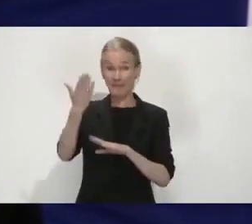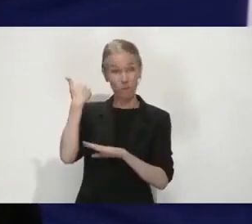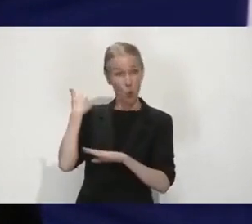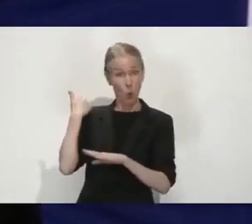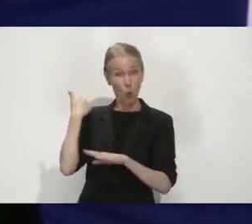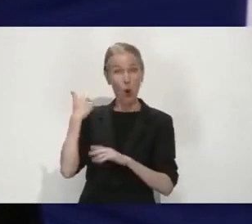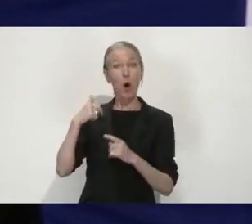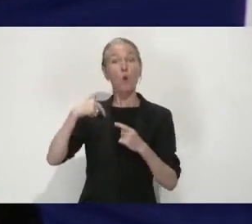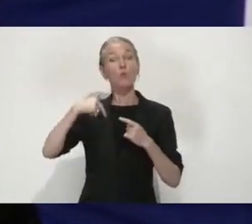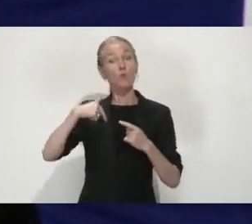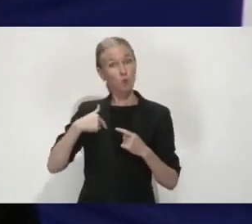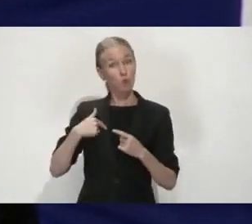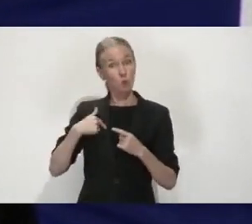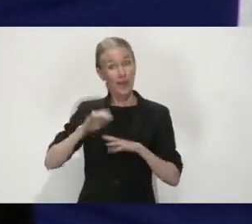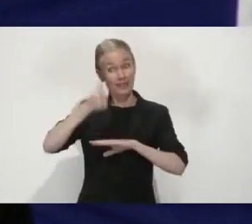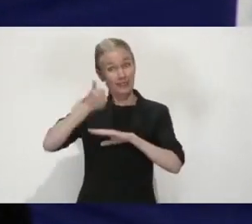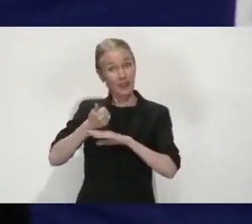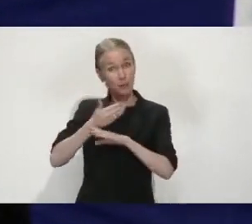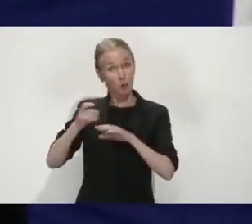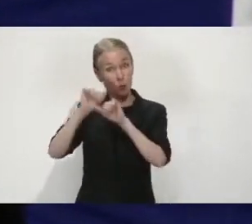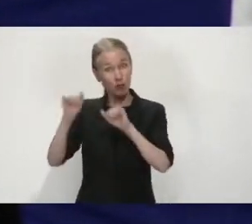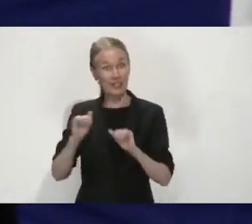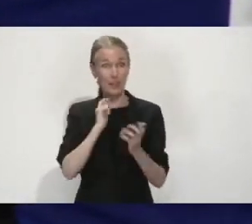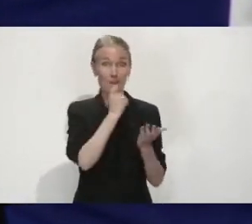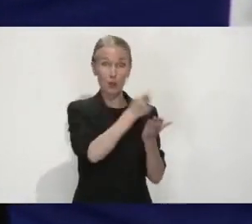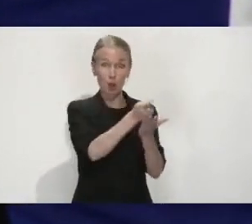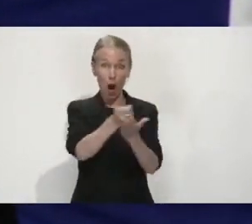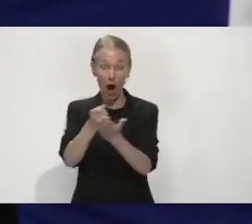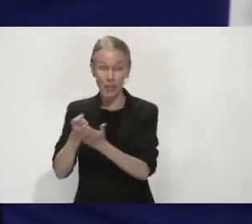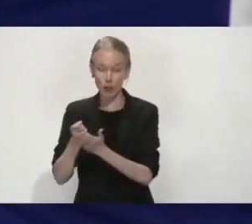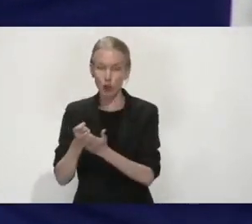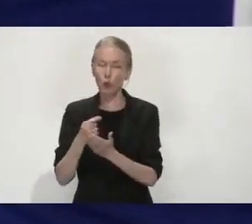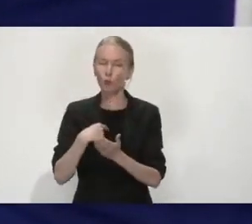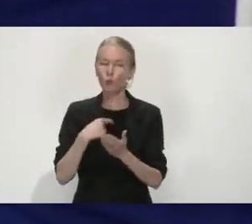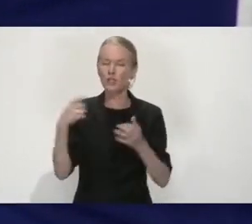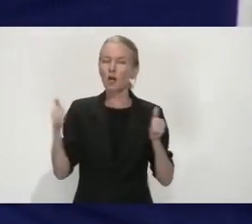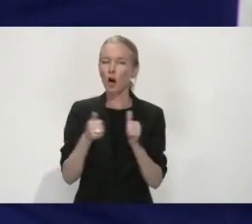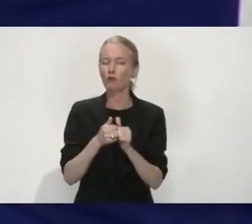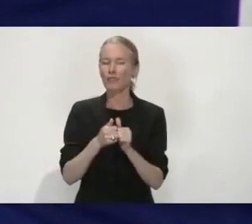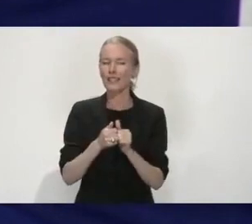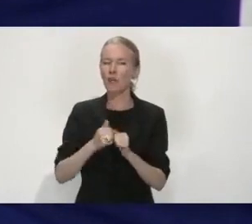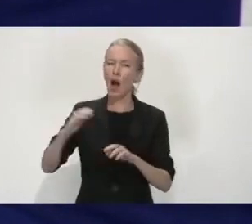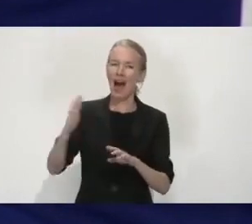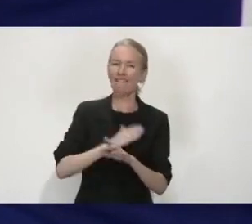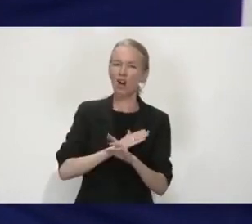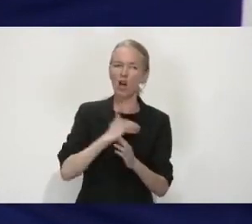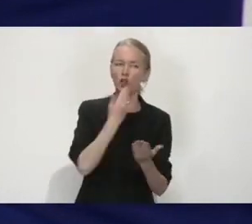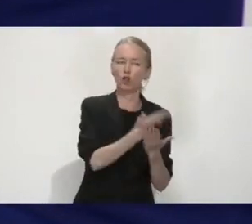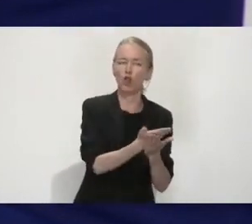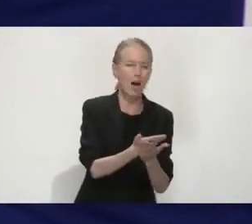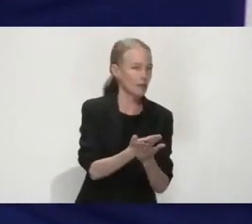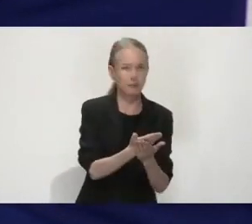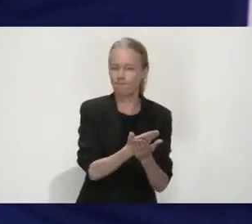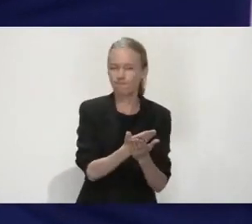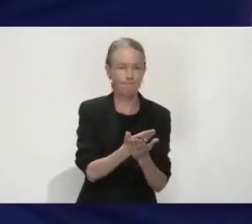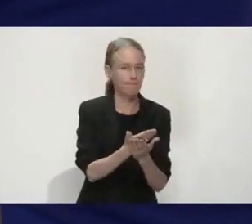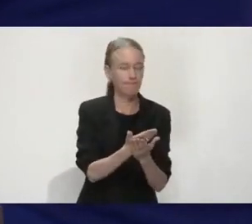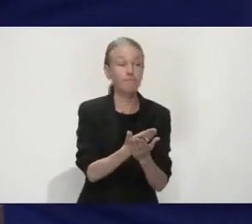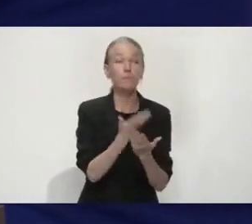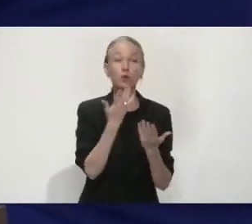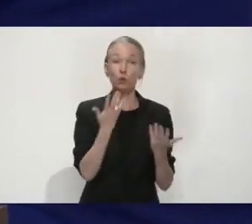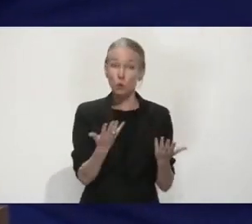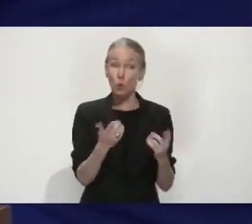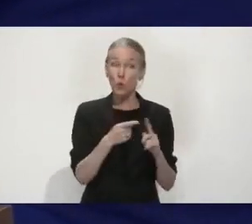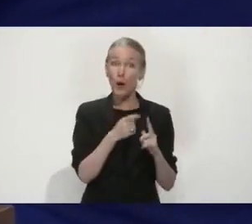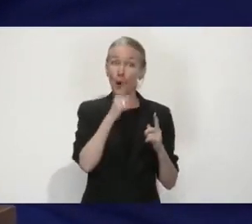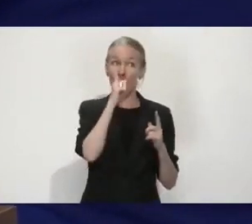pay in advance to actually be able to post-issue the invoices. The ability for people to enter their